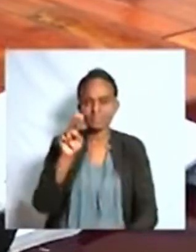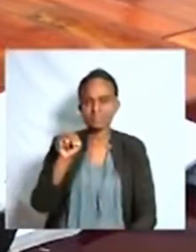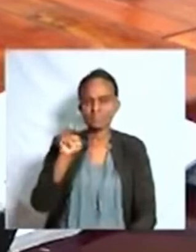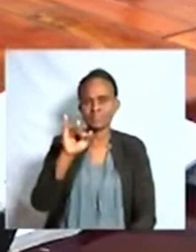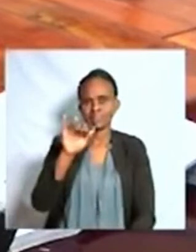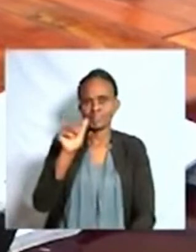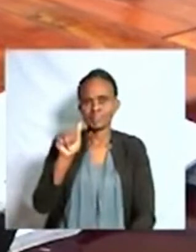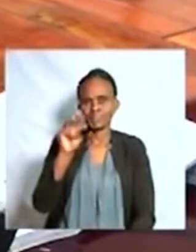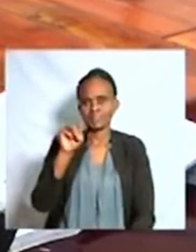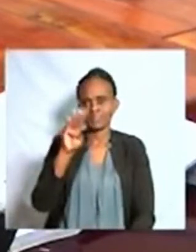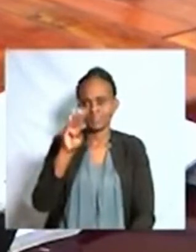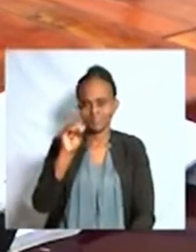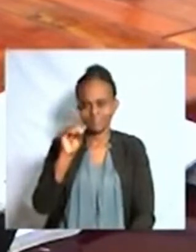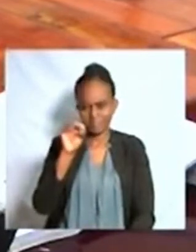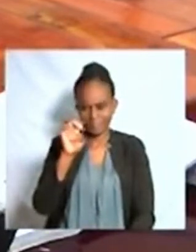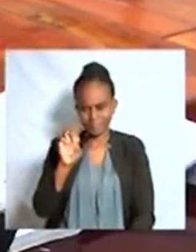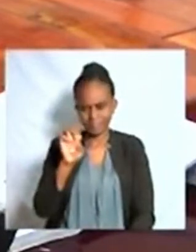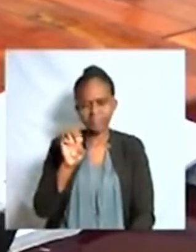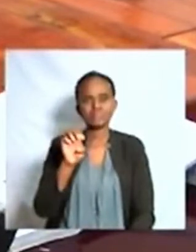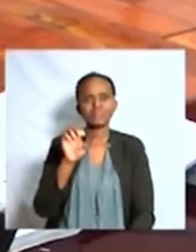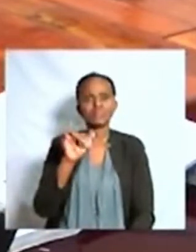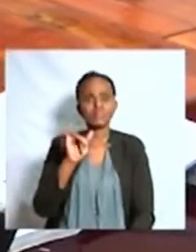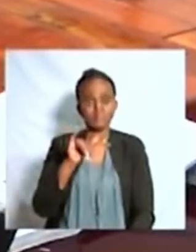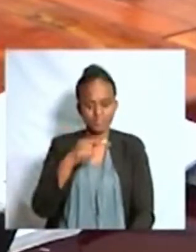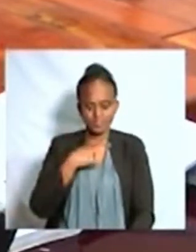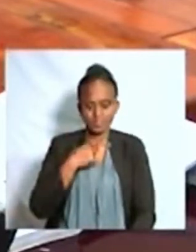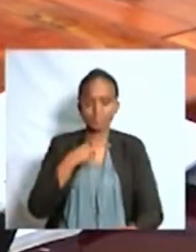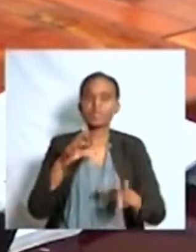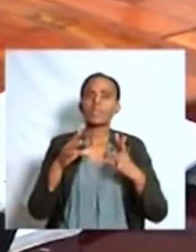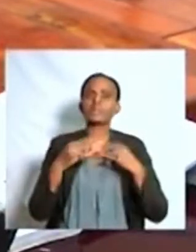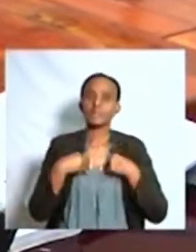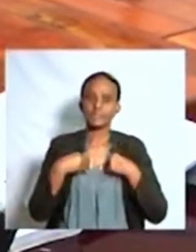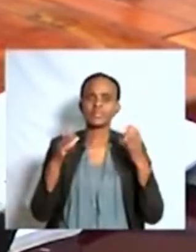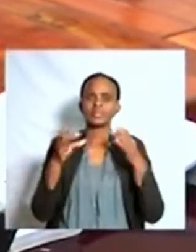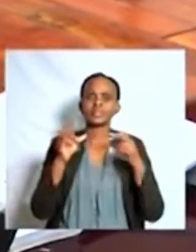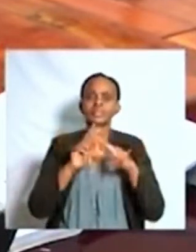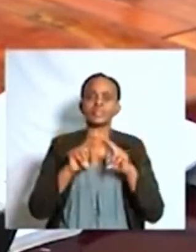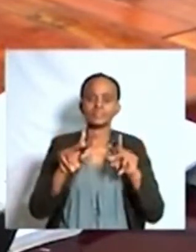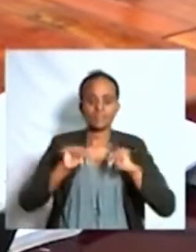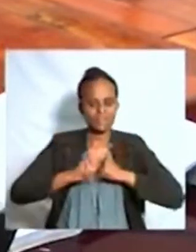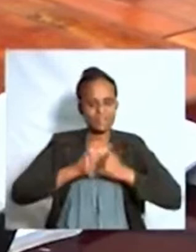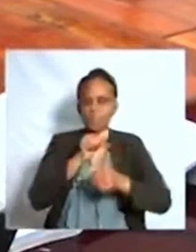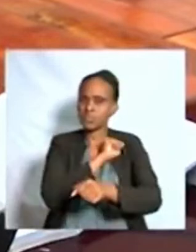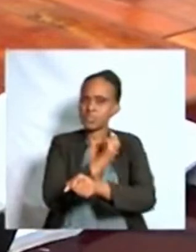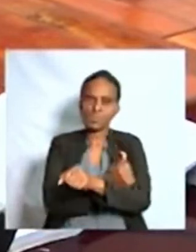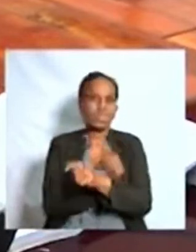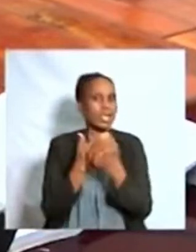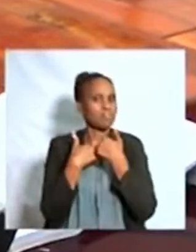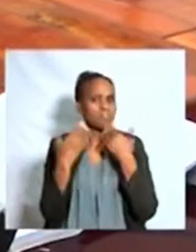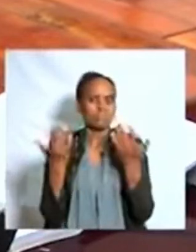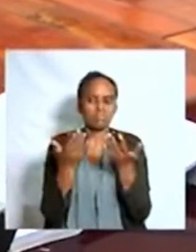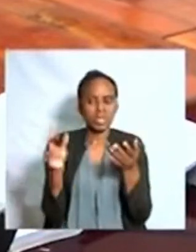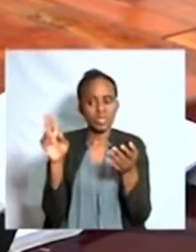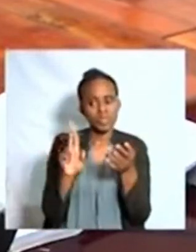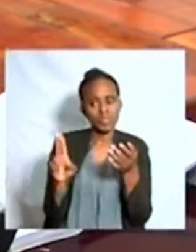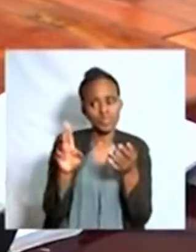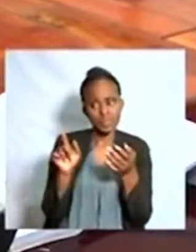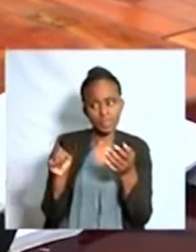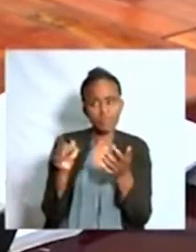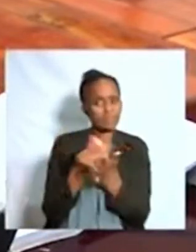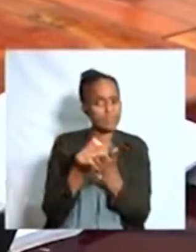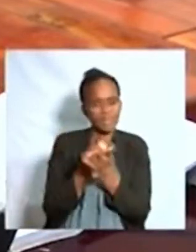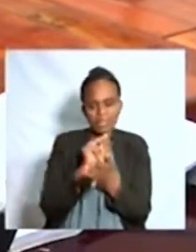Yes. Admittedly, Chair, I wish to confirm to this Honorable Committee that we did not have authority to utilize the